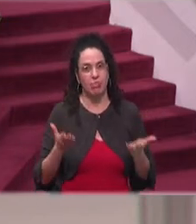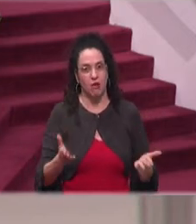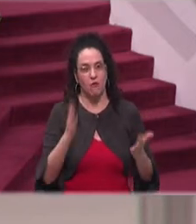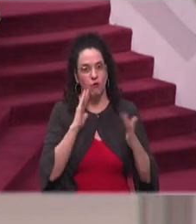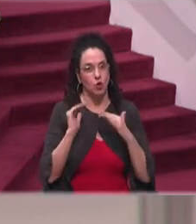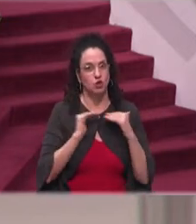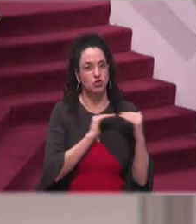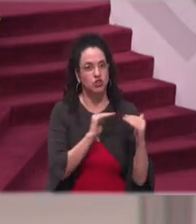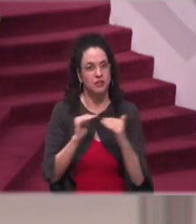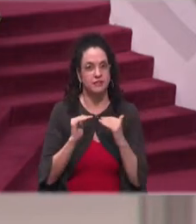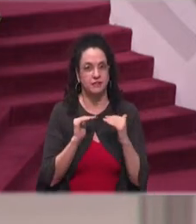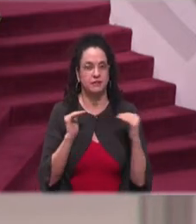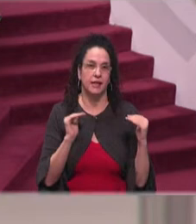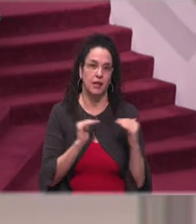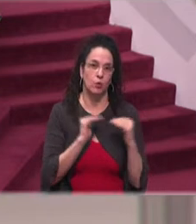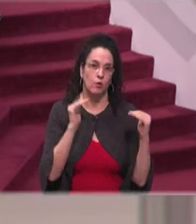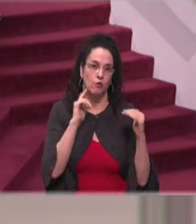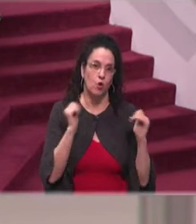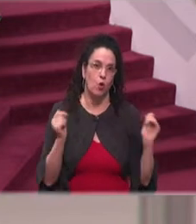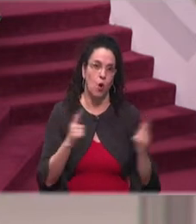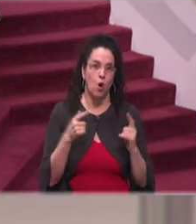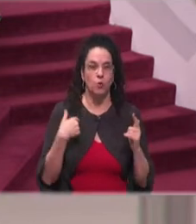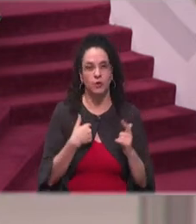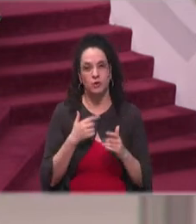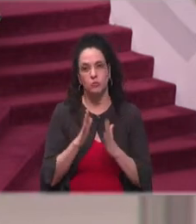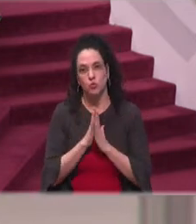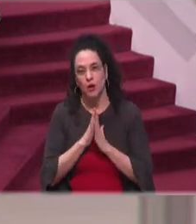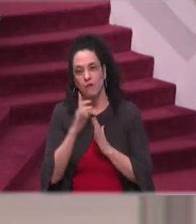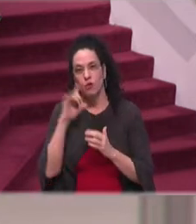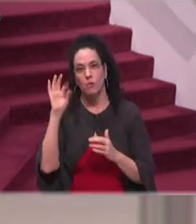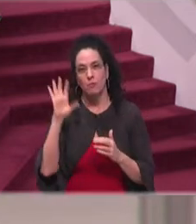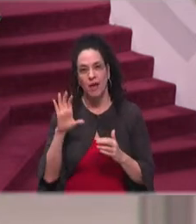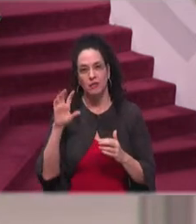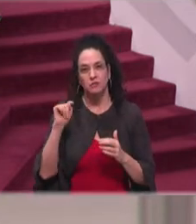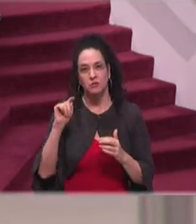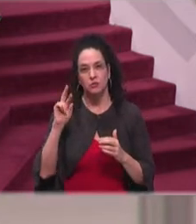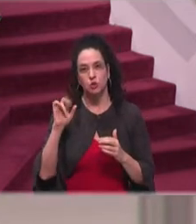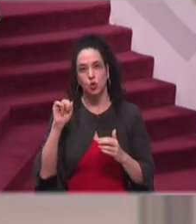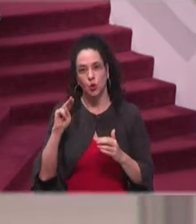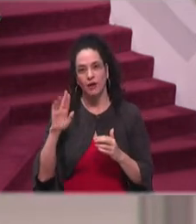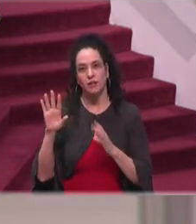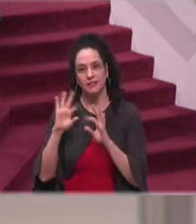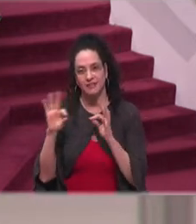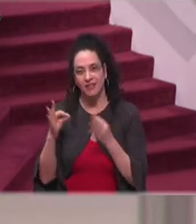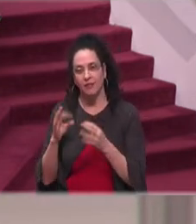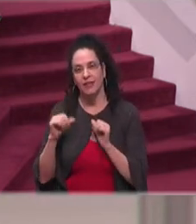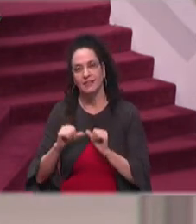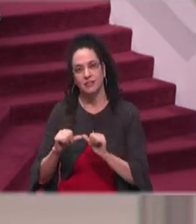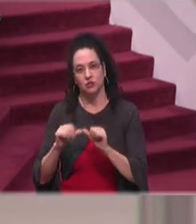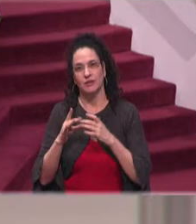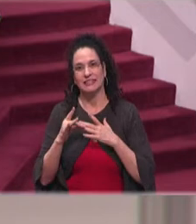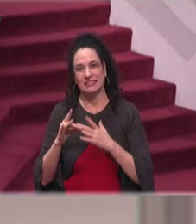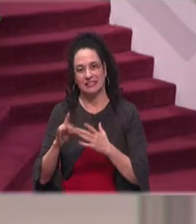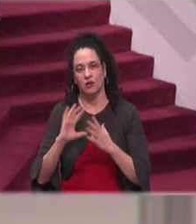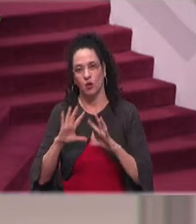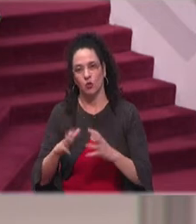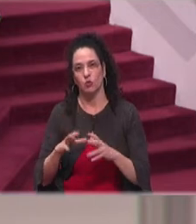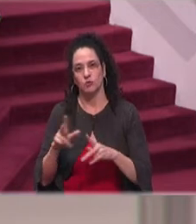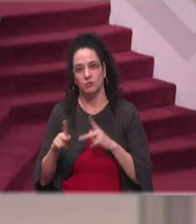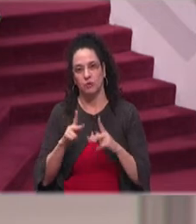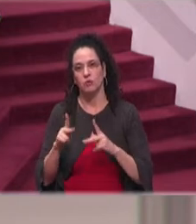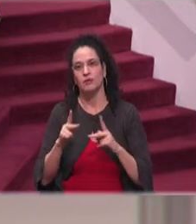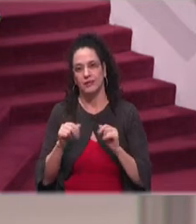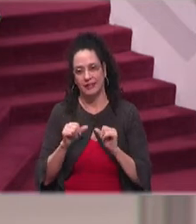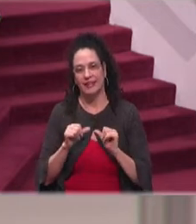all. Lord, we pray for Pastor Torian and his family, that he continues to lead your flock in the way that you would have him to do so, and keep him uplifted